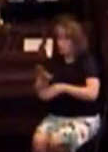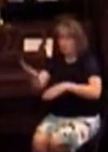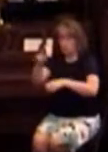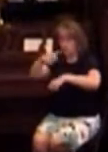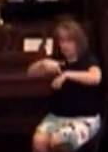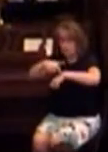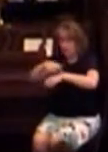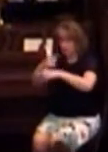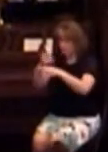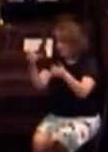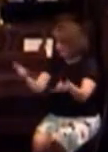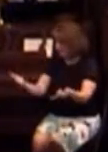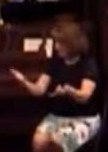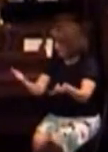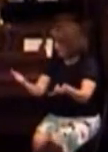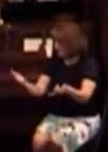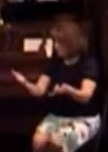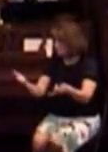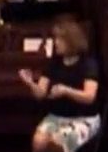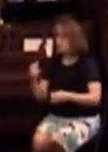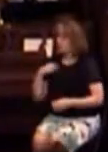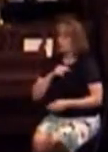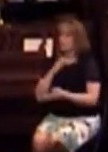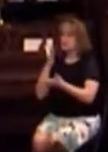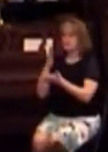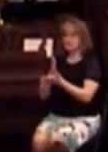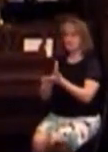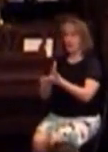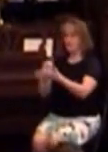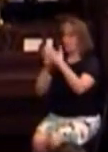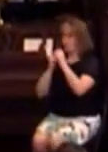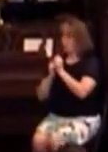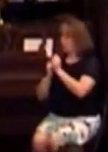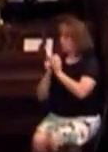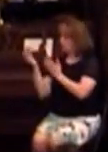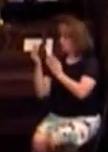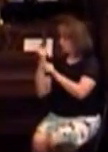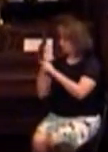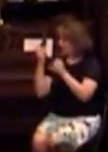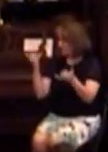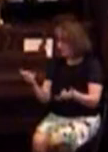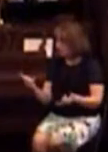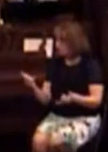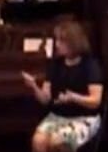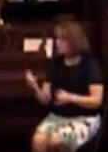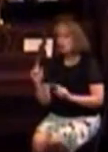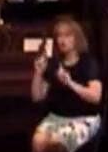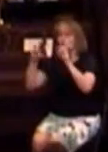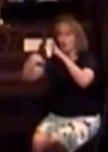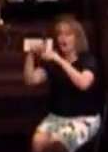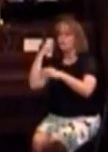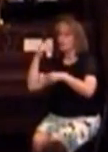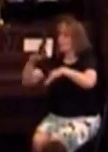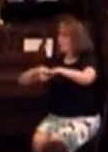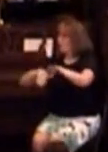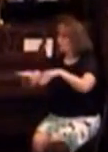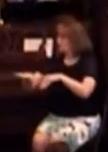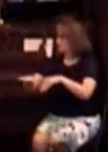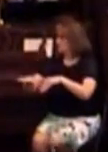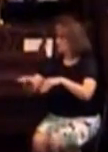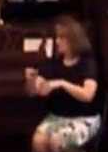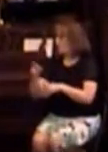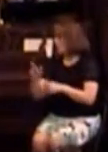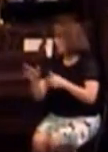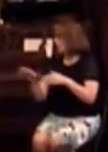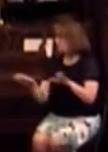do. We're going to stop the worship service right now, and I want you to take a walk. Or do whatever you do, but my thing is